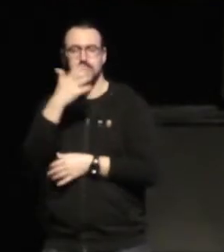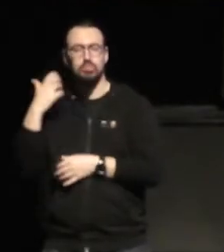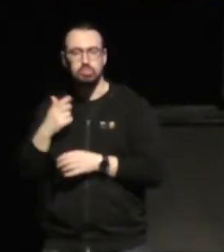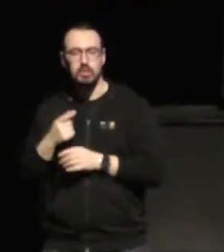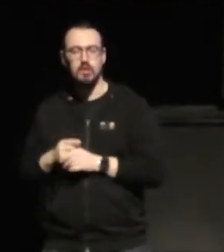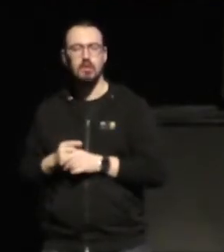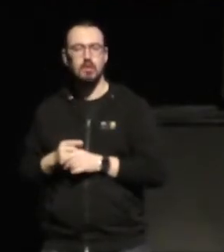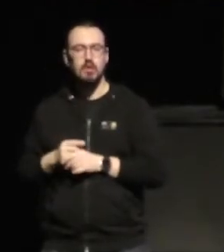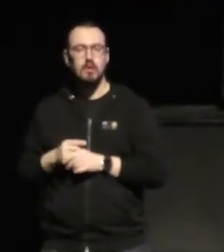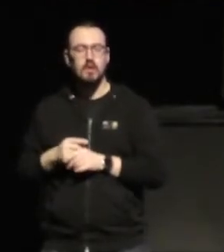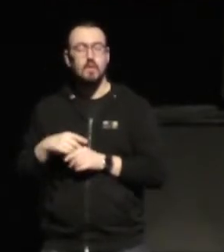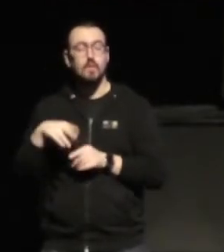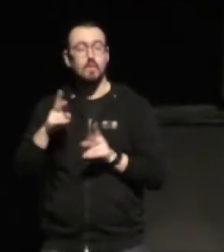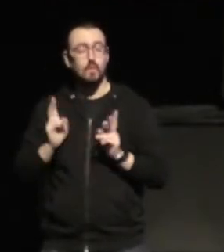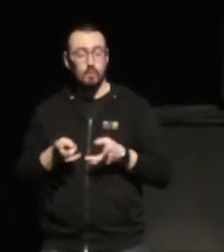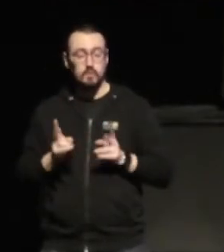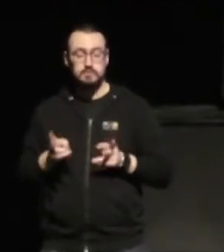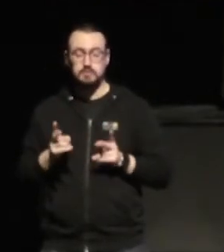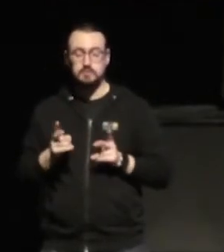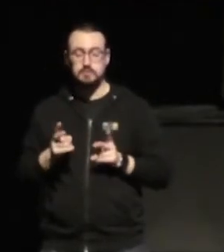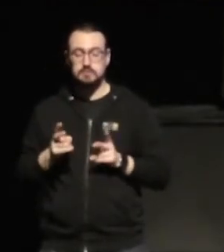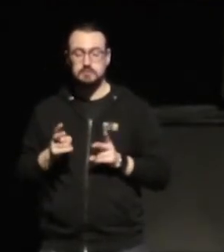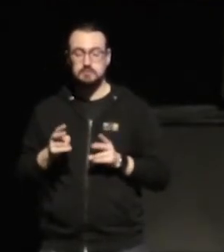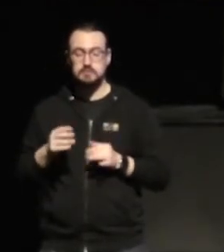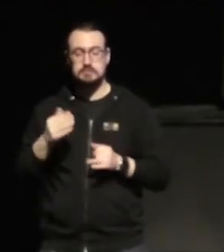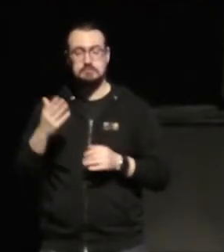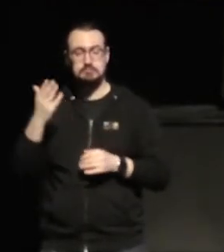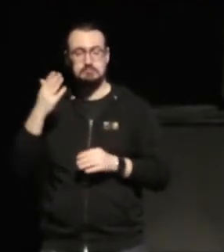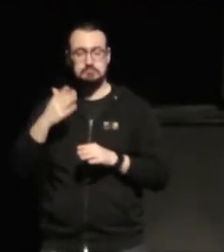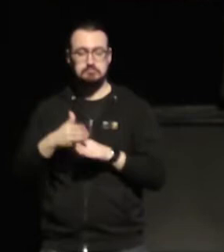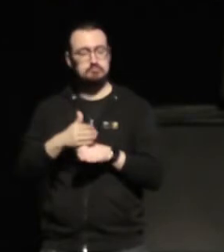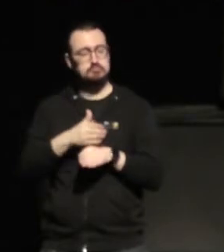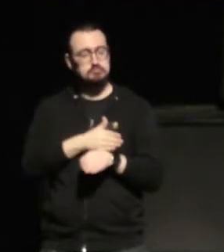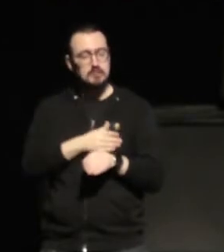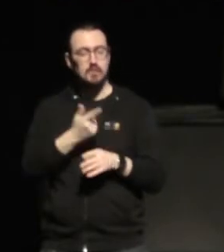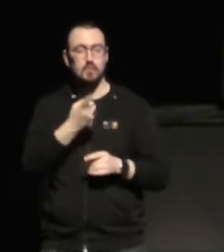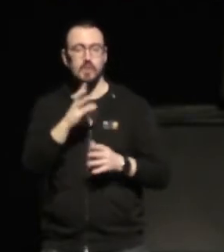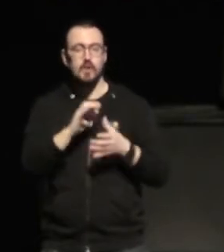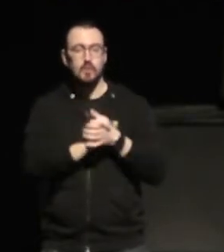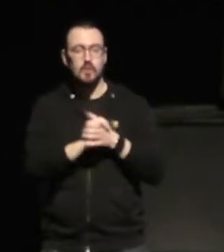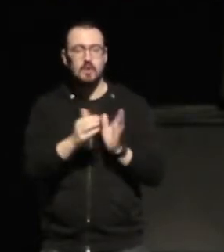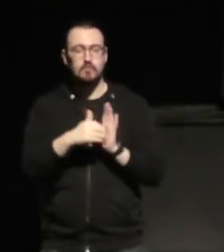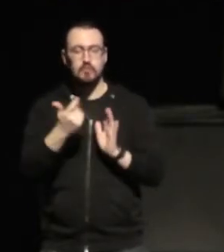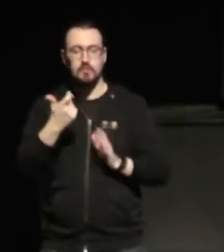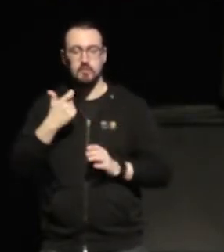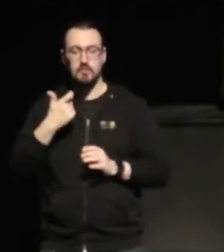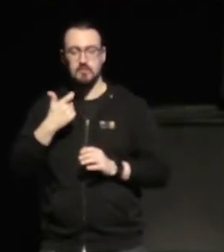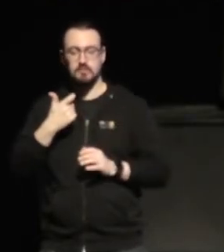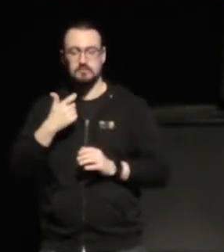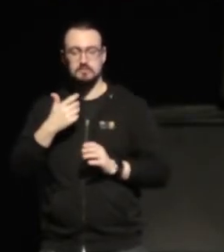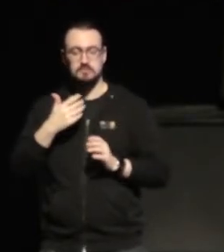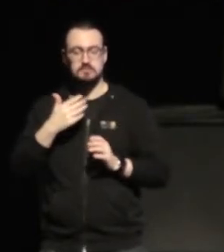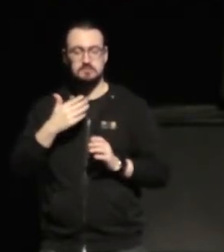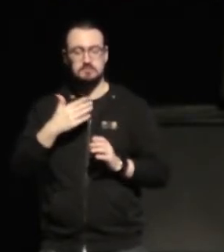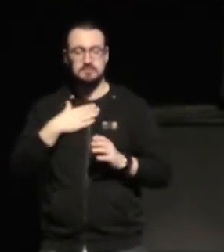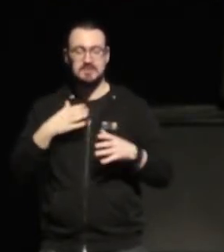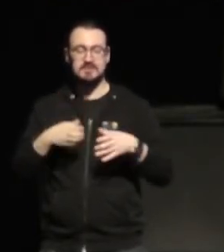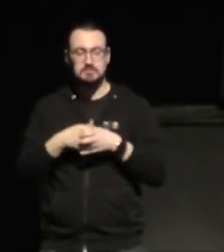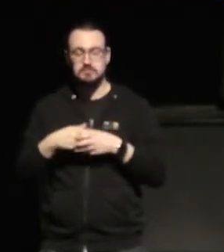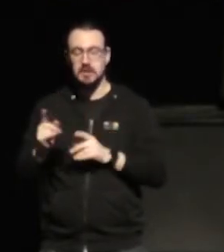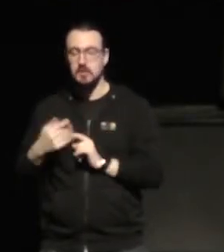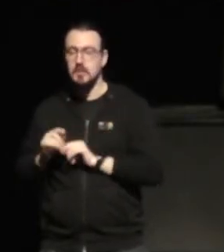And also in the recent past, a few colleagues of mine from UNAC, because we did